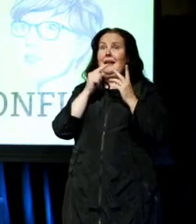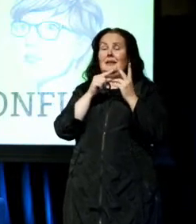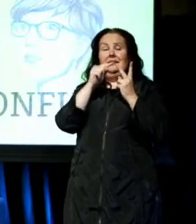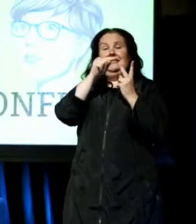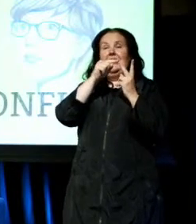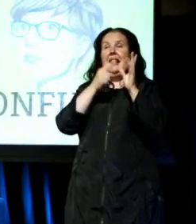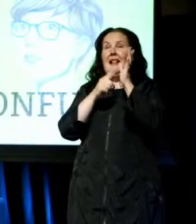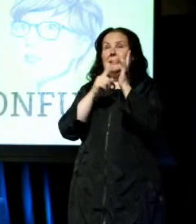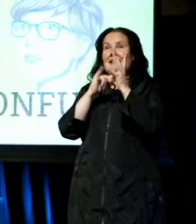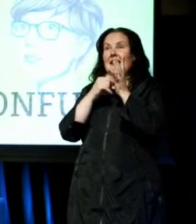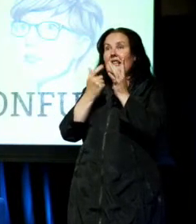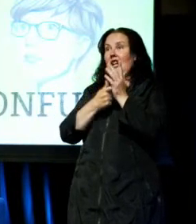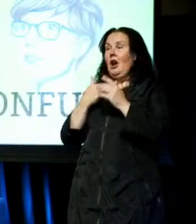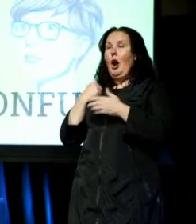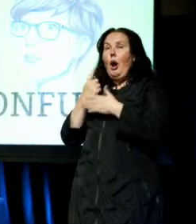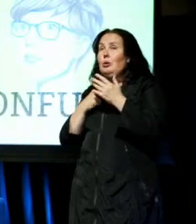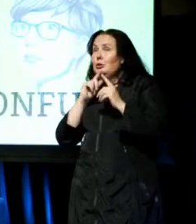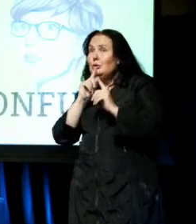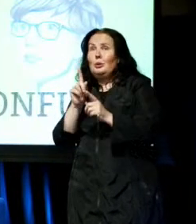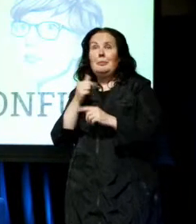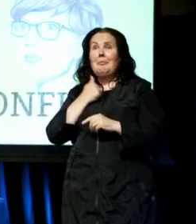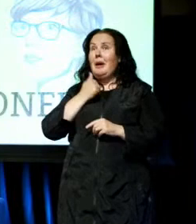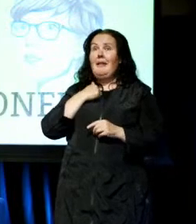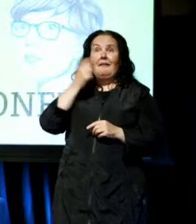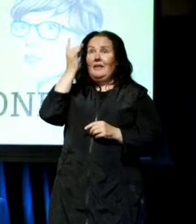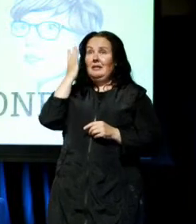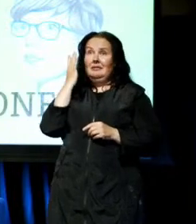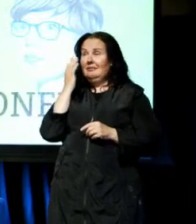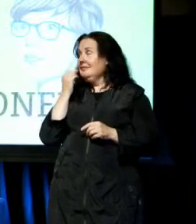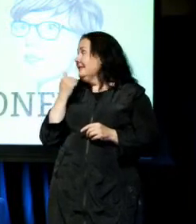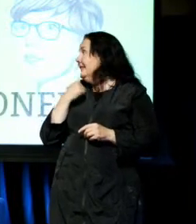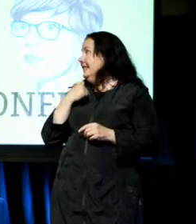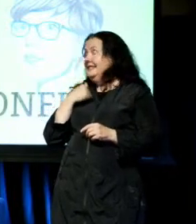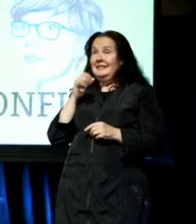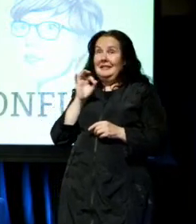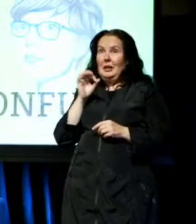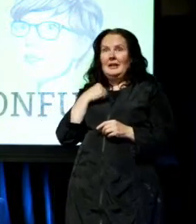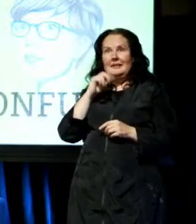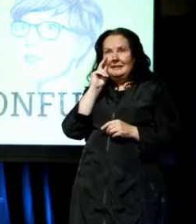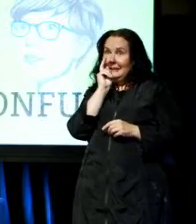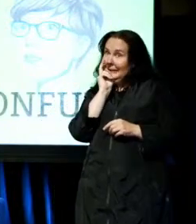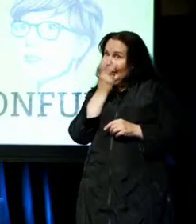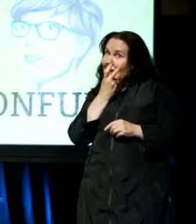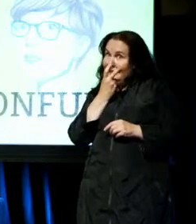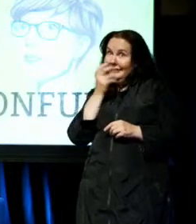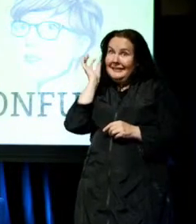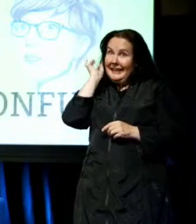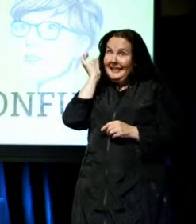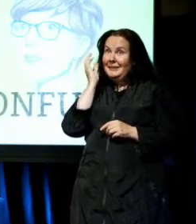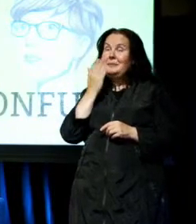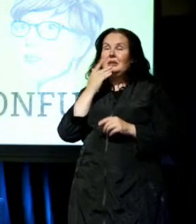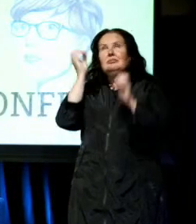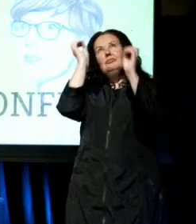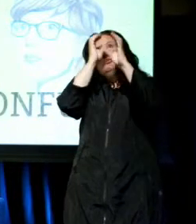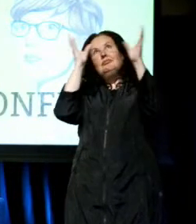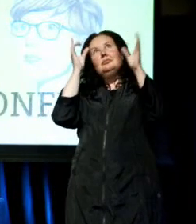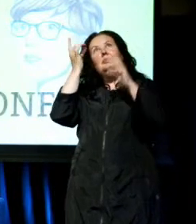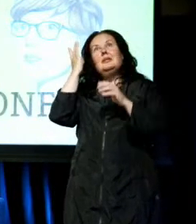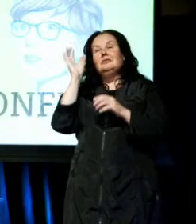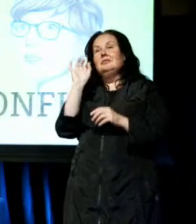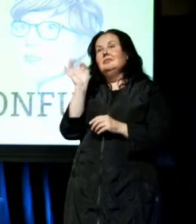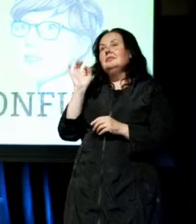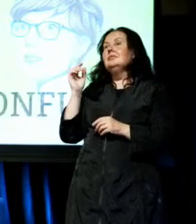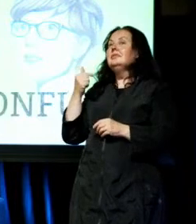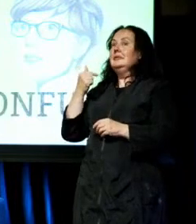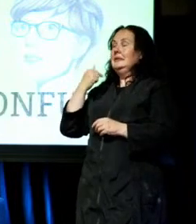And I mainly told you what I'm not looking like right now. Yes, don't get an image of a blonde person. I have blonde in my hair,